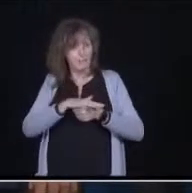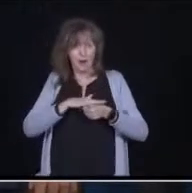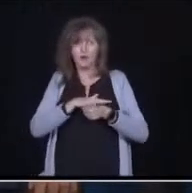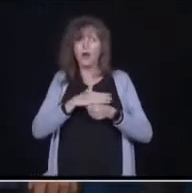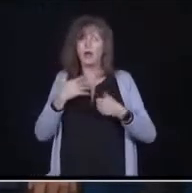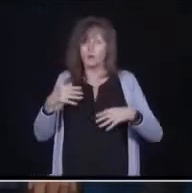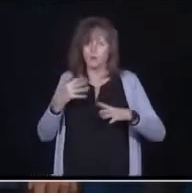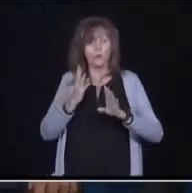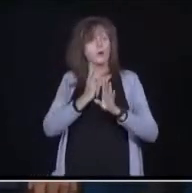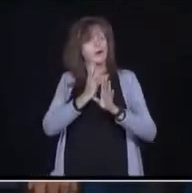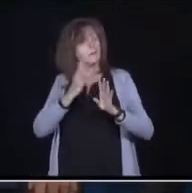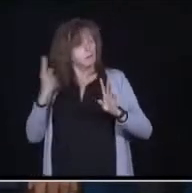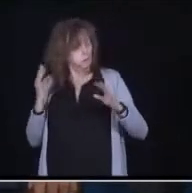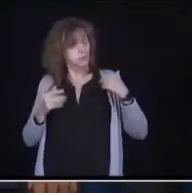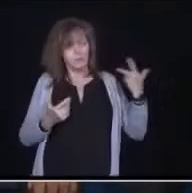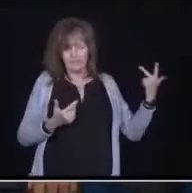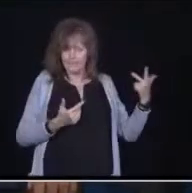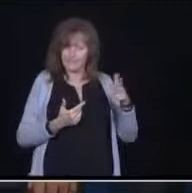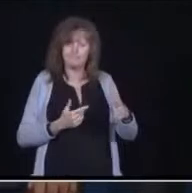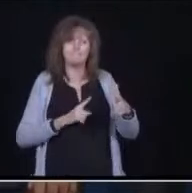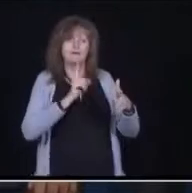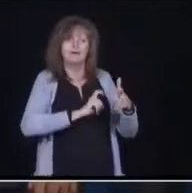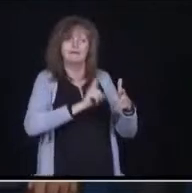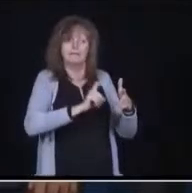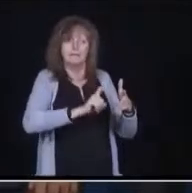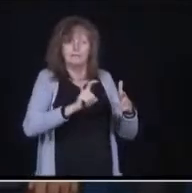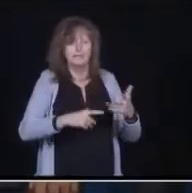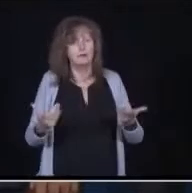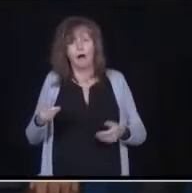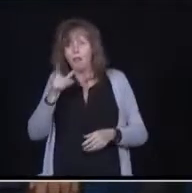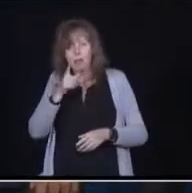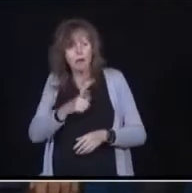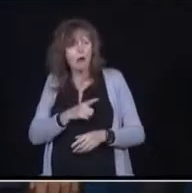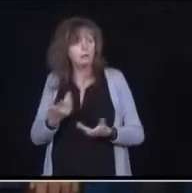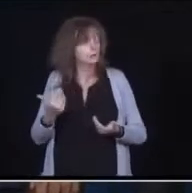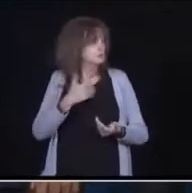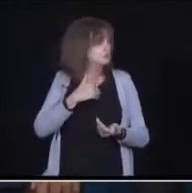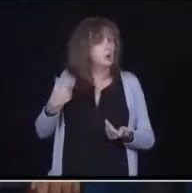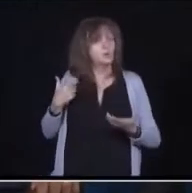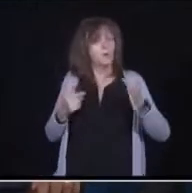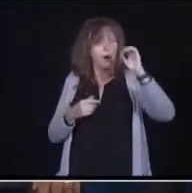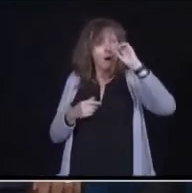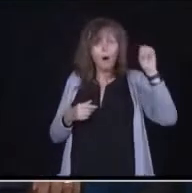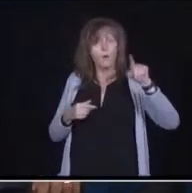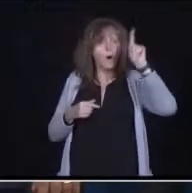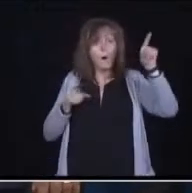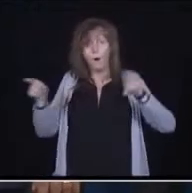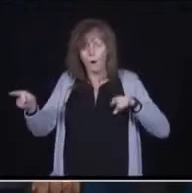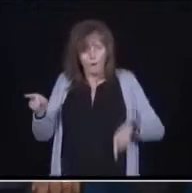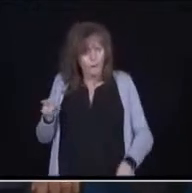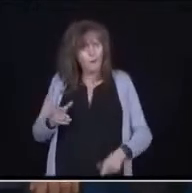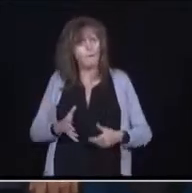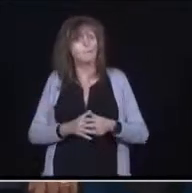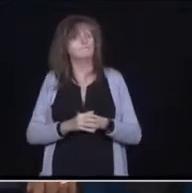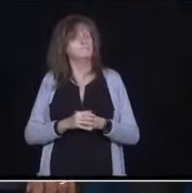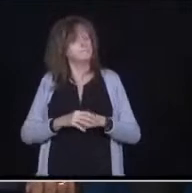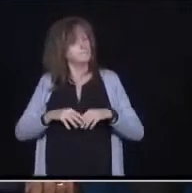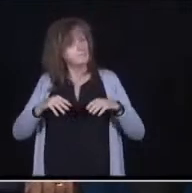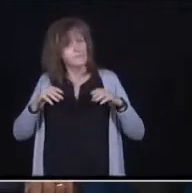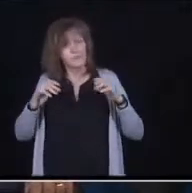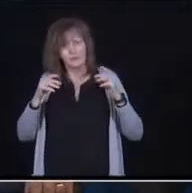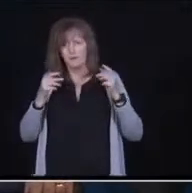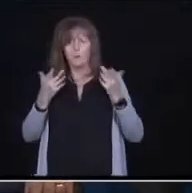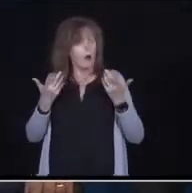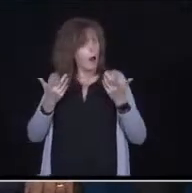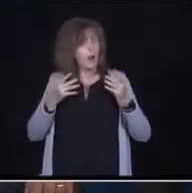problems, being in London, Toronto, and Ottawa areas, so that we can immediately relieve some of that congestion as